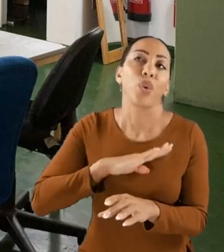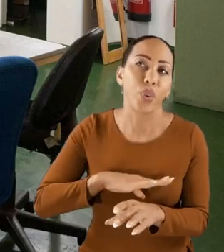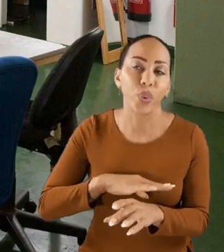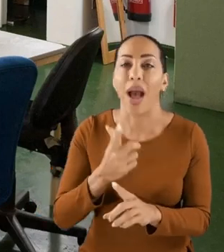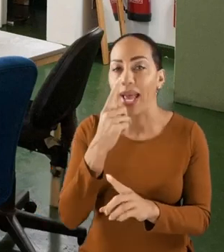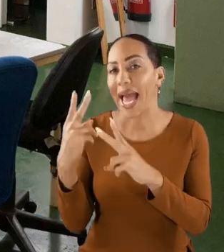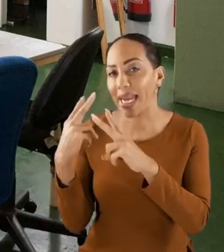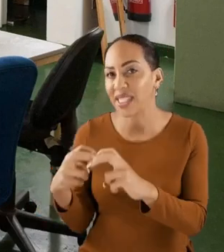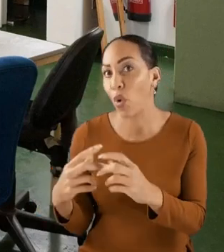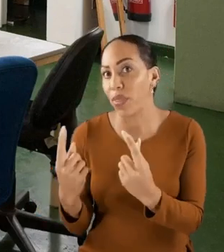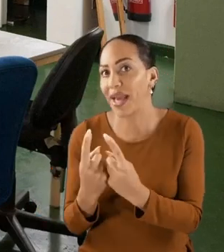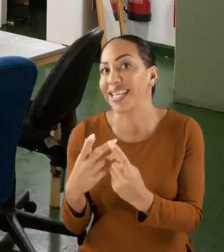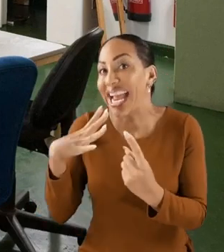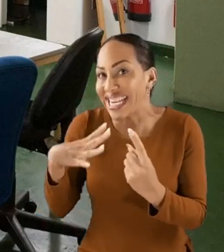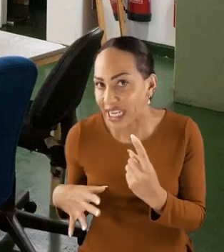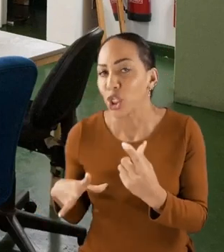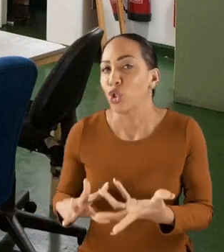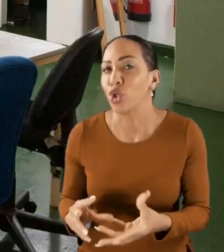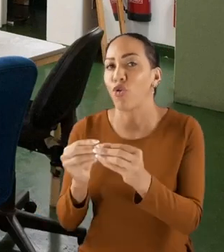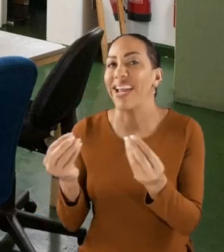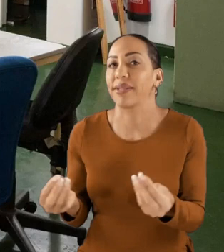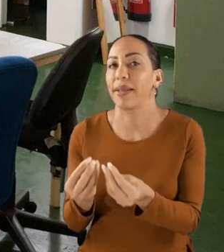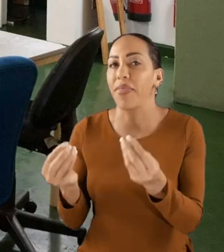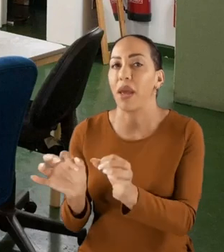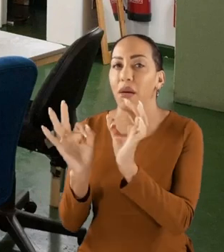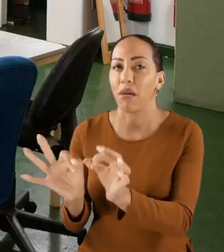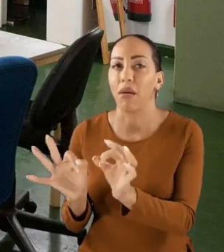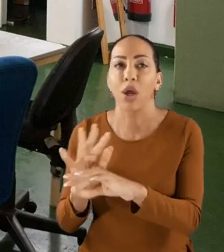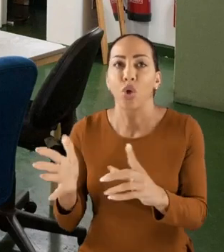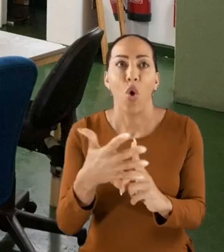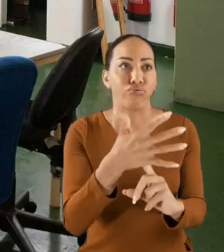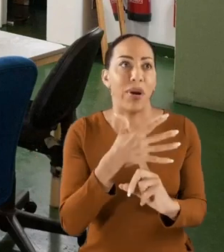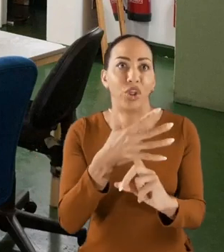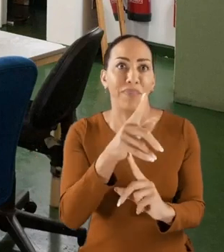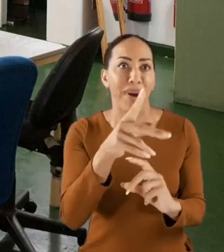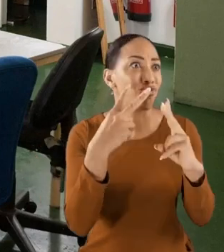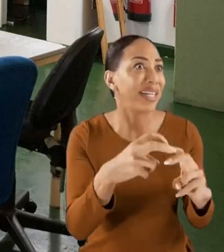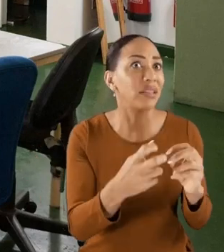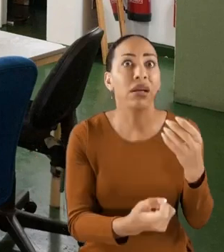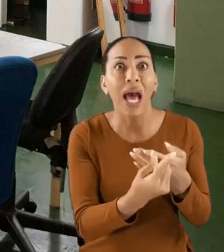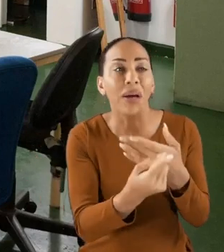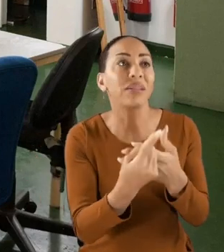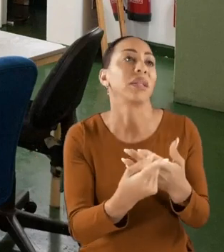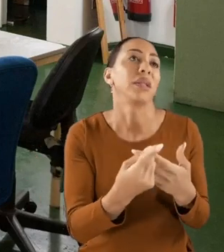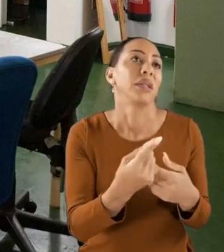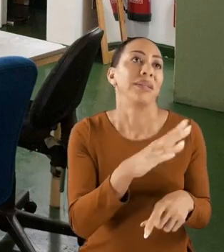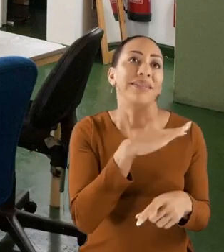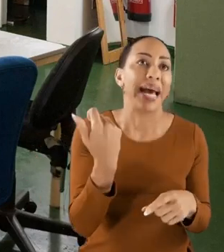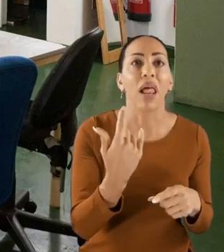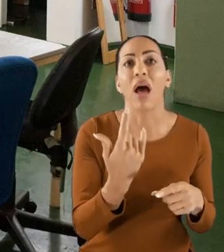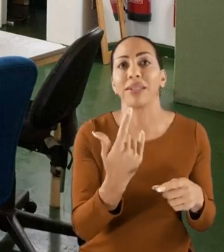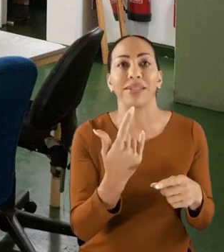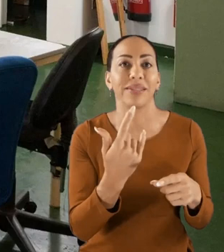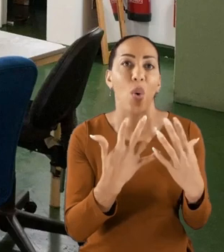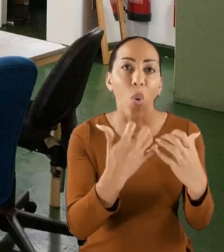feel a lot more that I can explore the things I want to create something rather than feeling pressured by kind of research output, deadline,